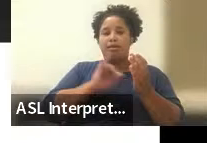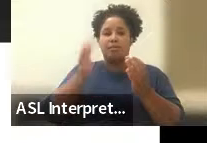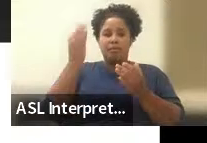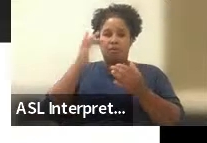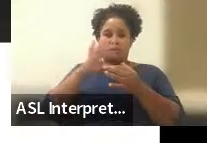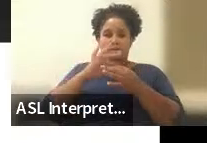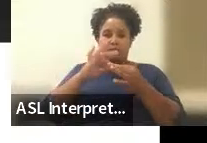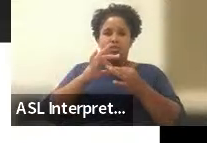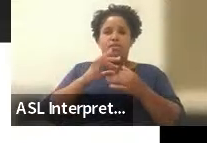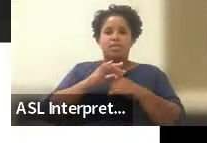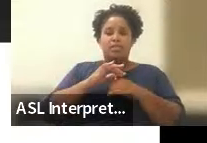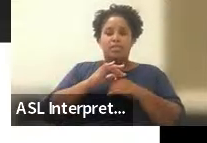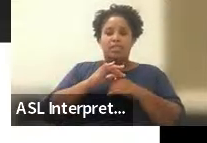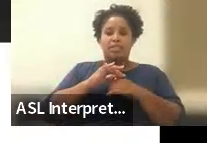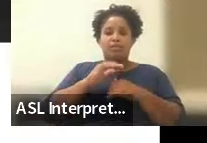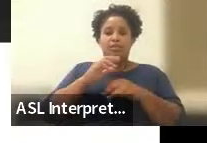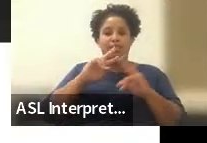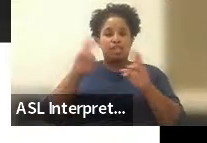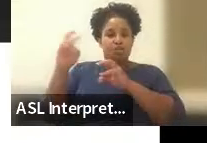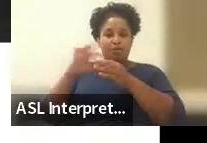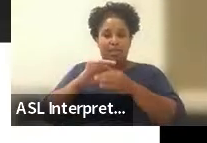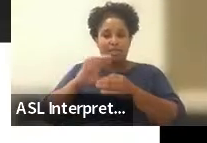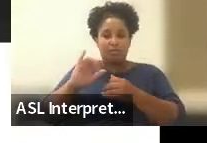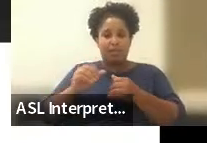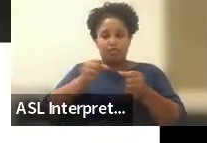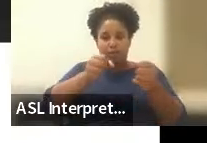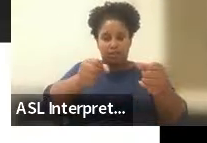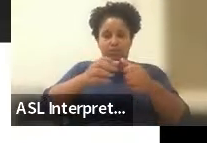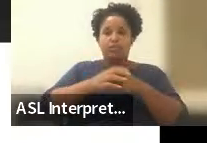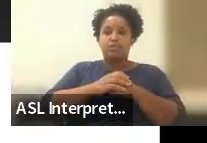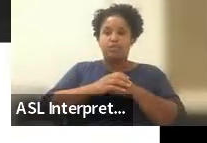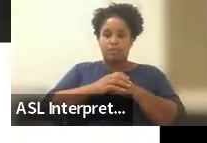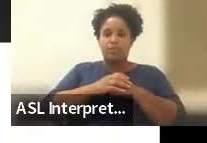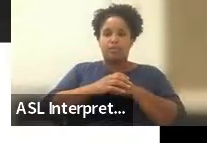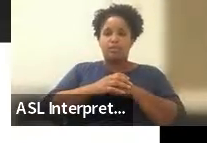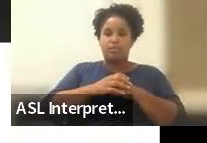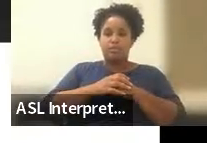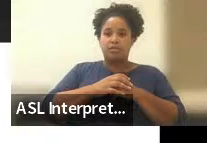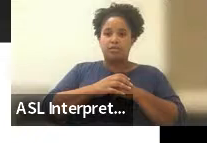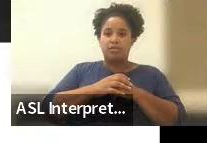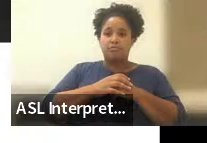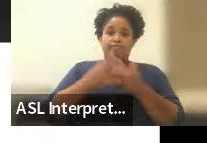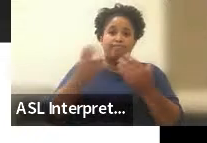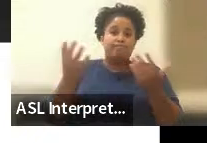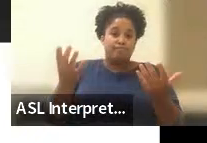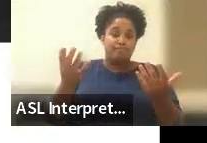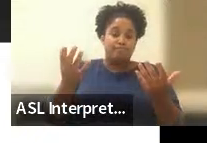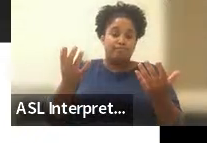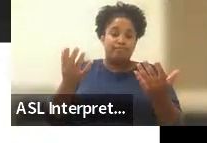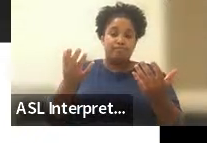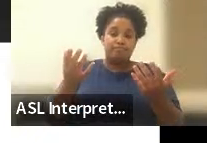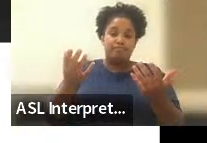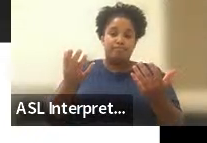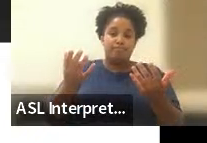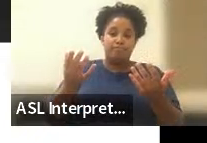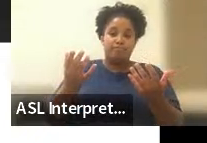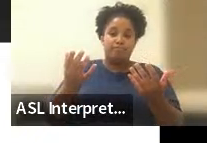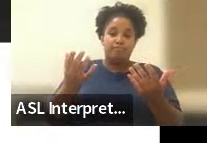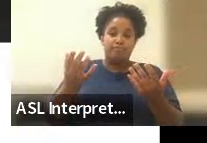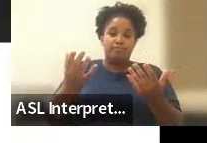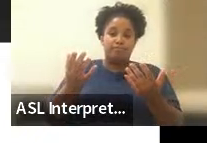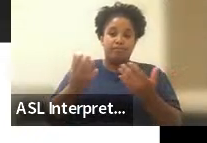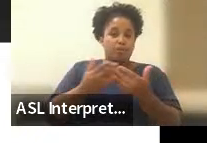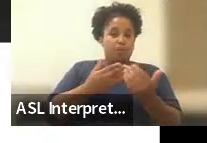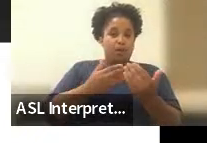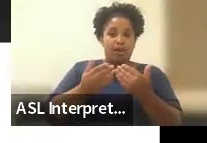some potential issues with that particular strategy. And, you know, whatever the, I